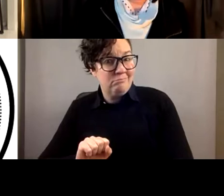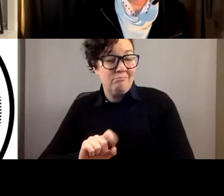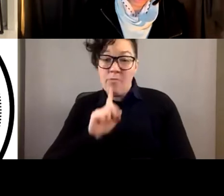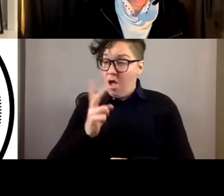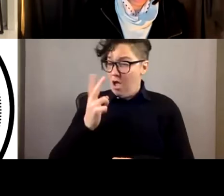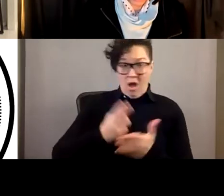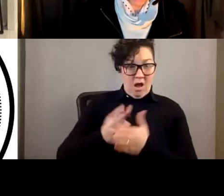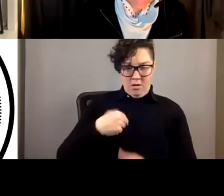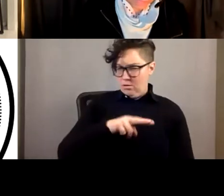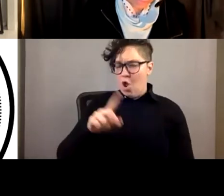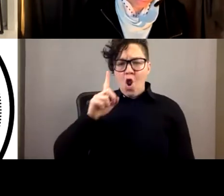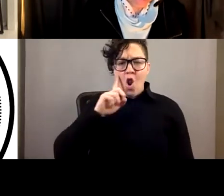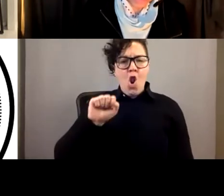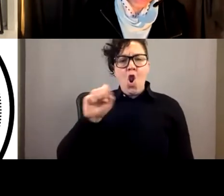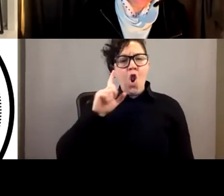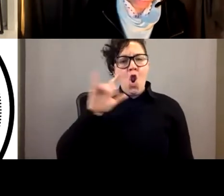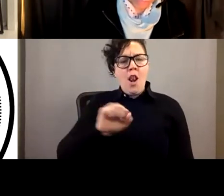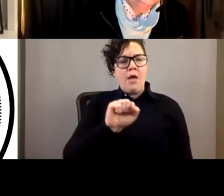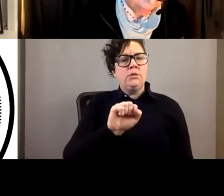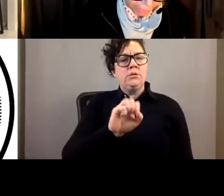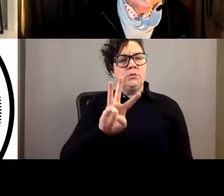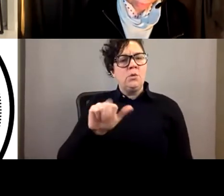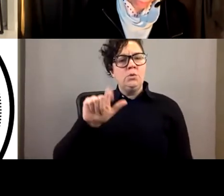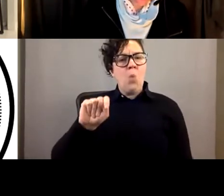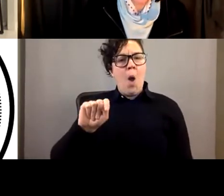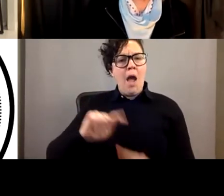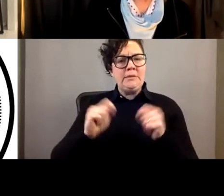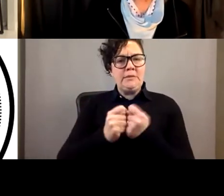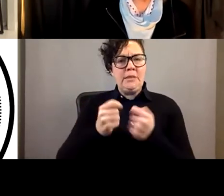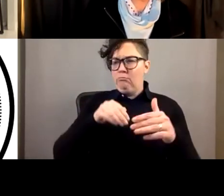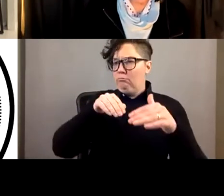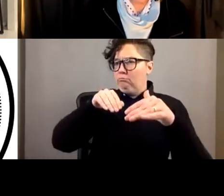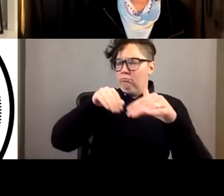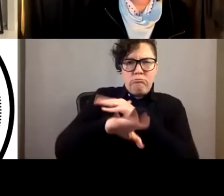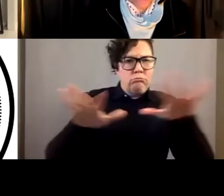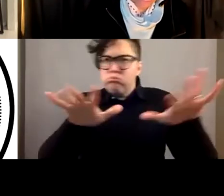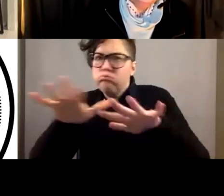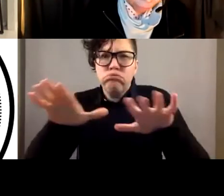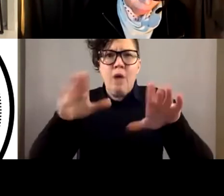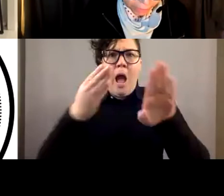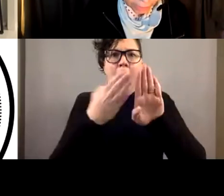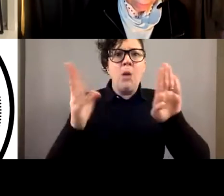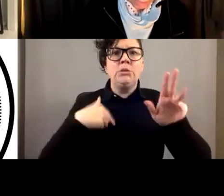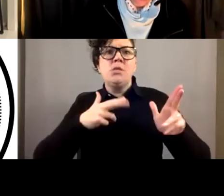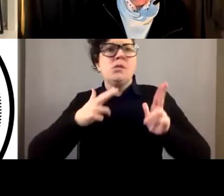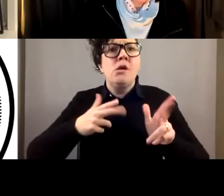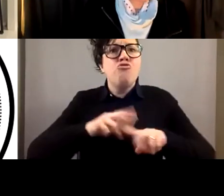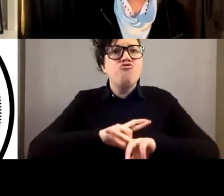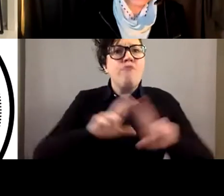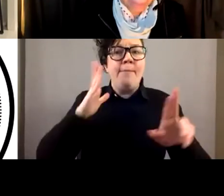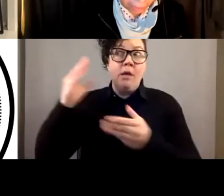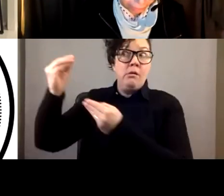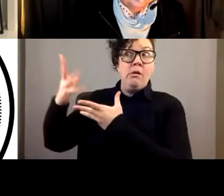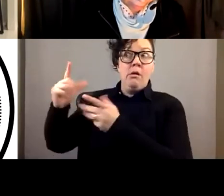team was invading a house based on bad information because of a tip from a friend of a friend of an informant who